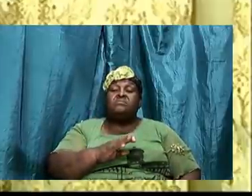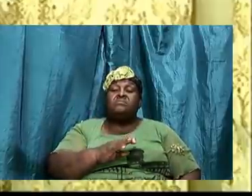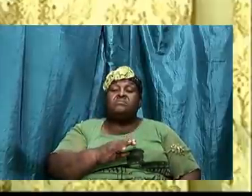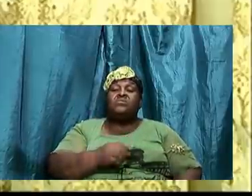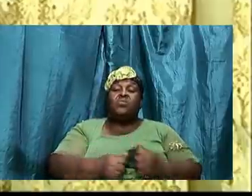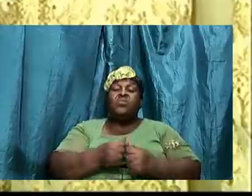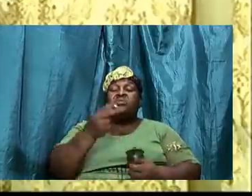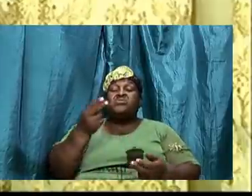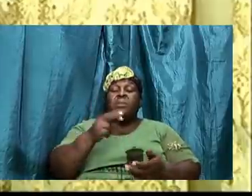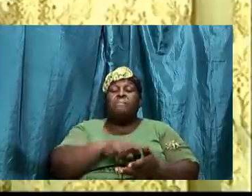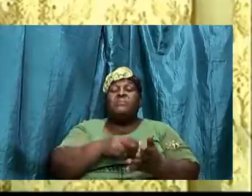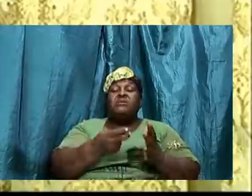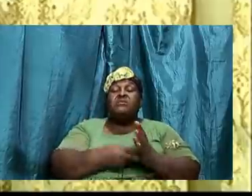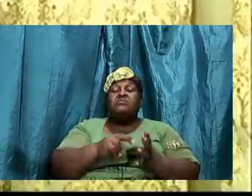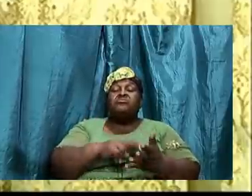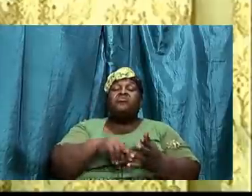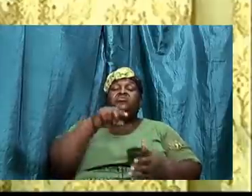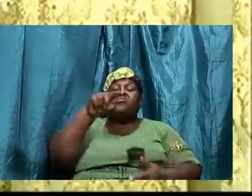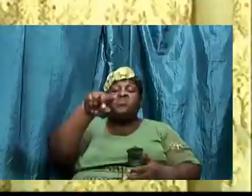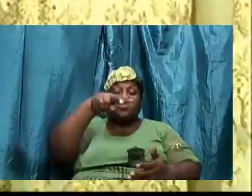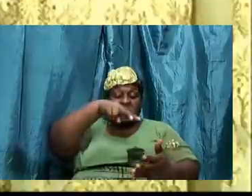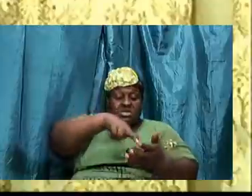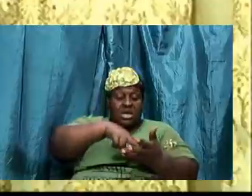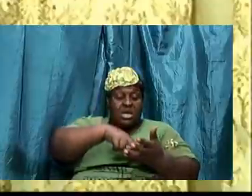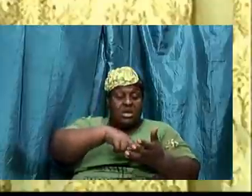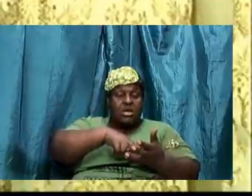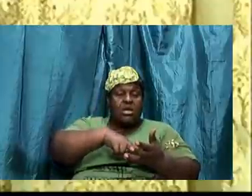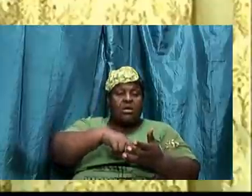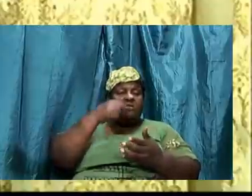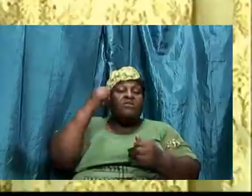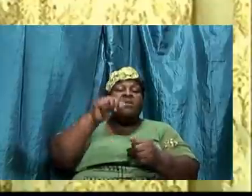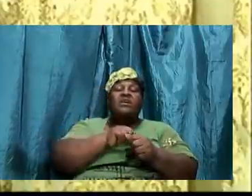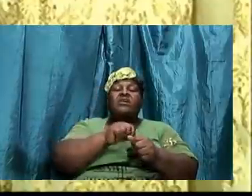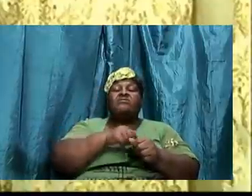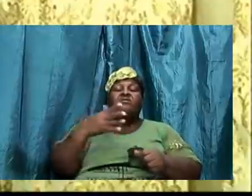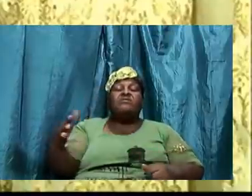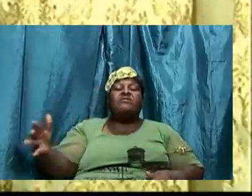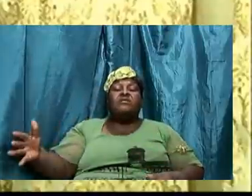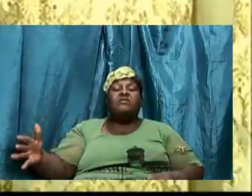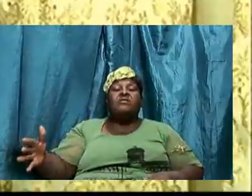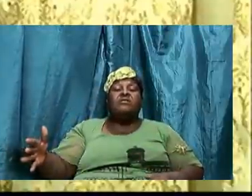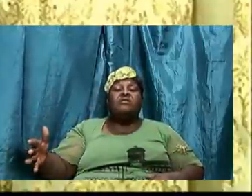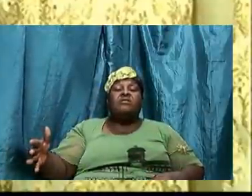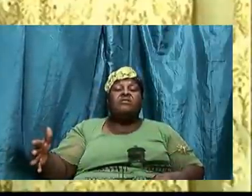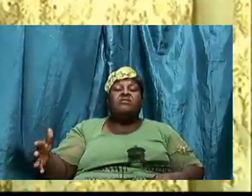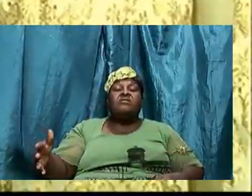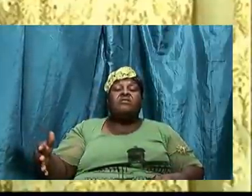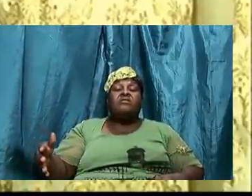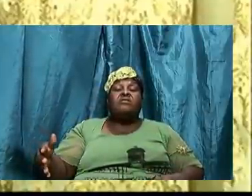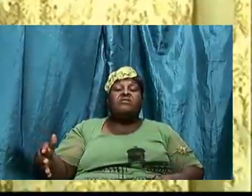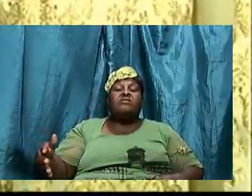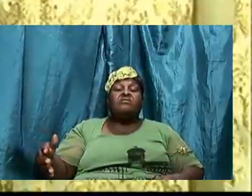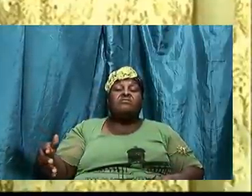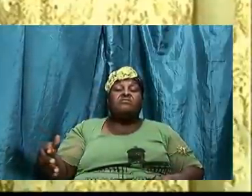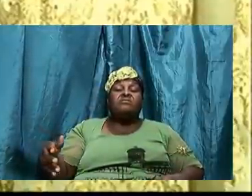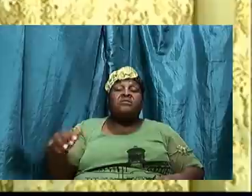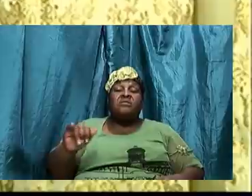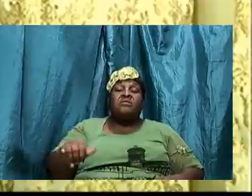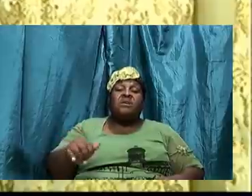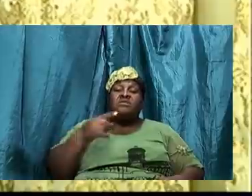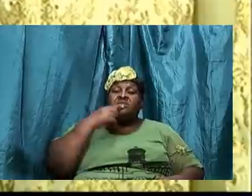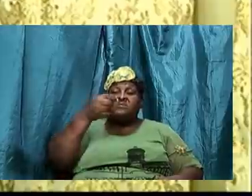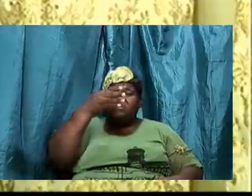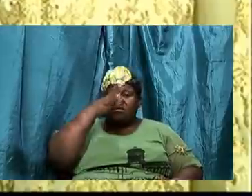which means that you stand up for everything, or should stand up for everything that says